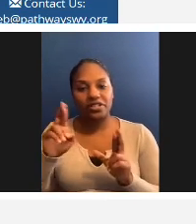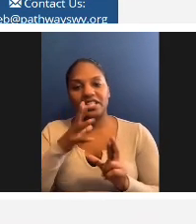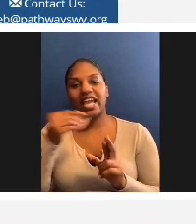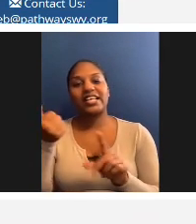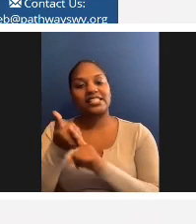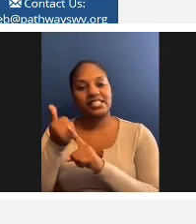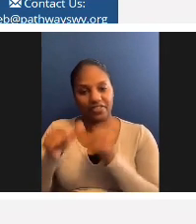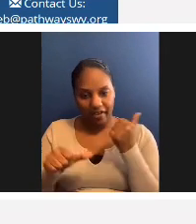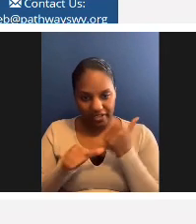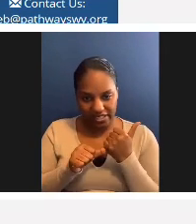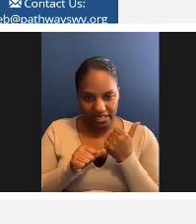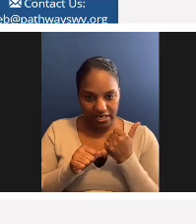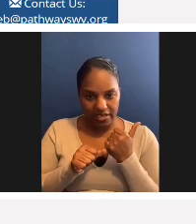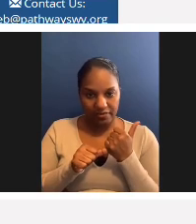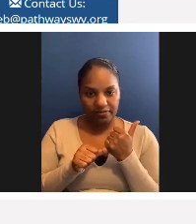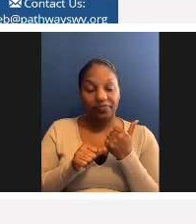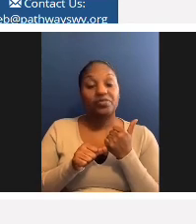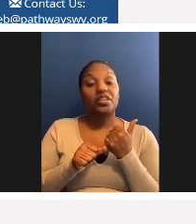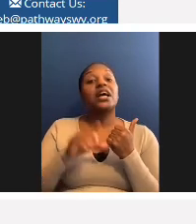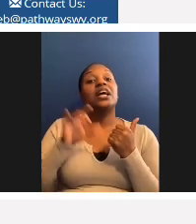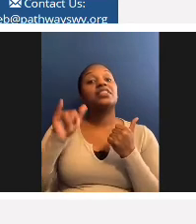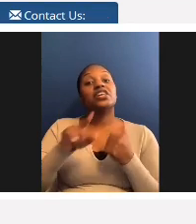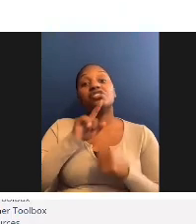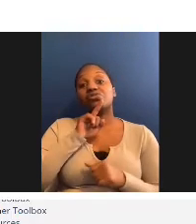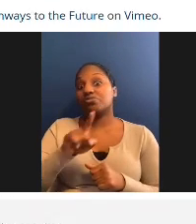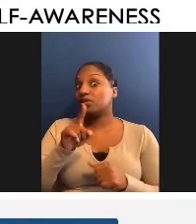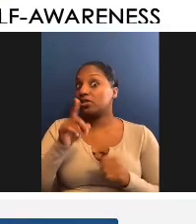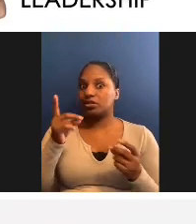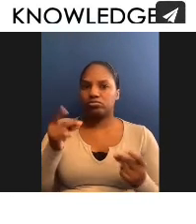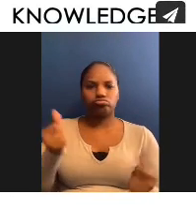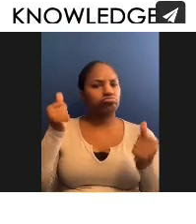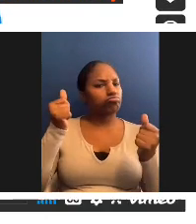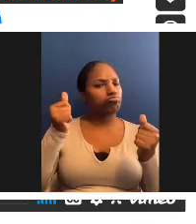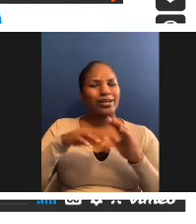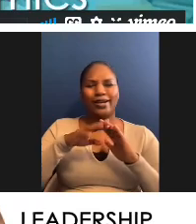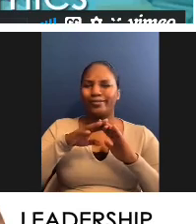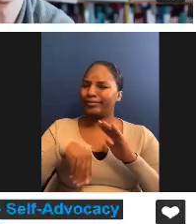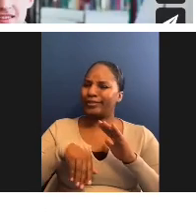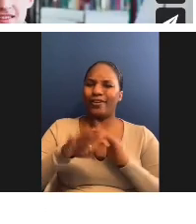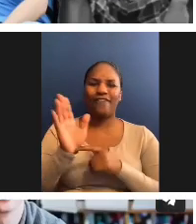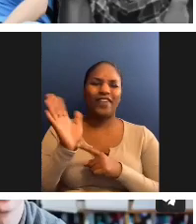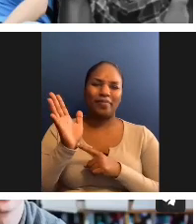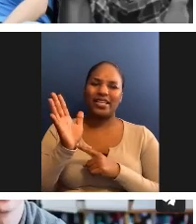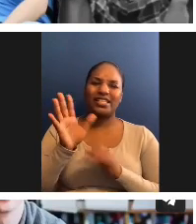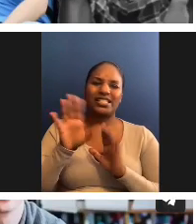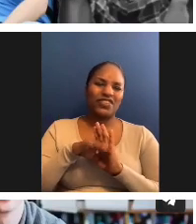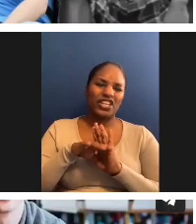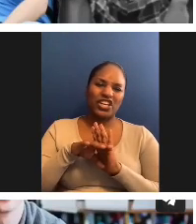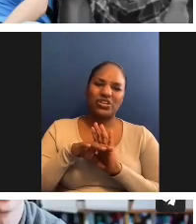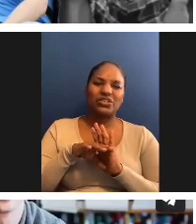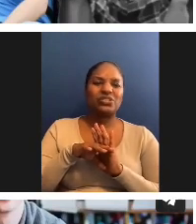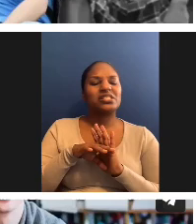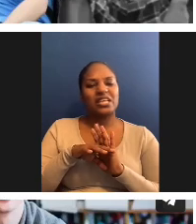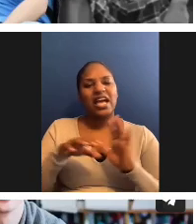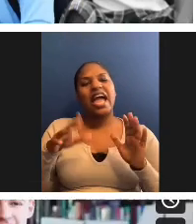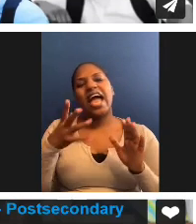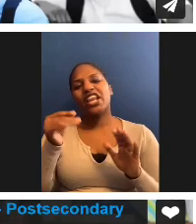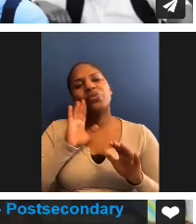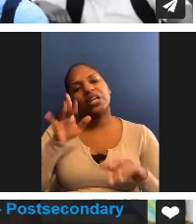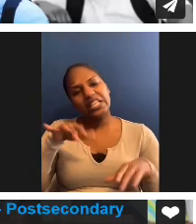self-advocacy. These are great, quick little under 5-minute videos that sort of